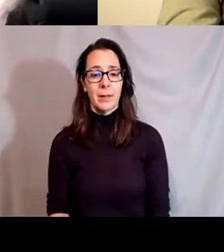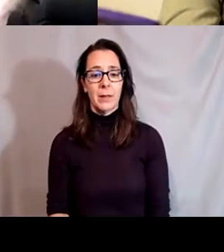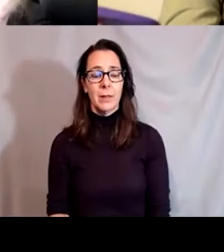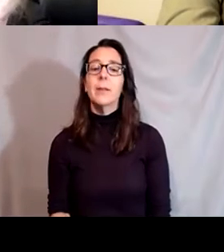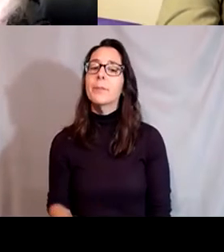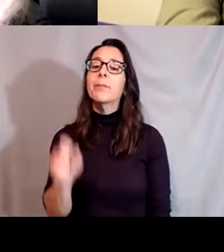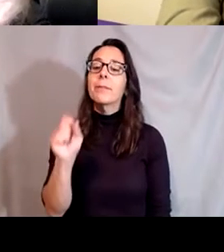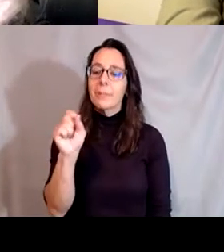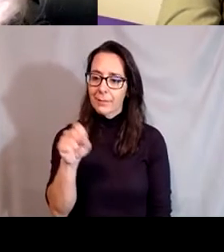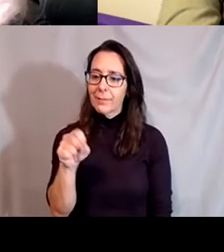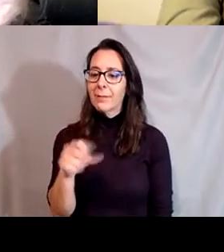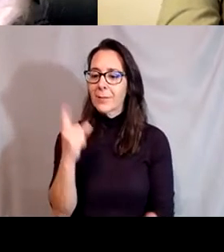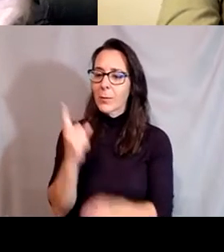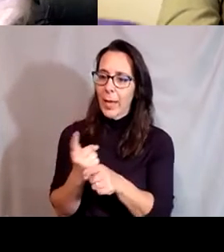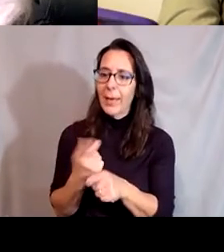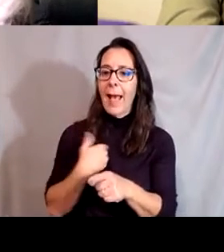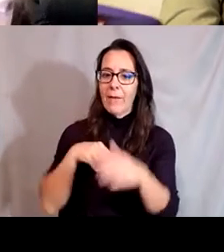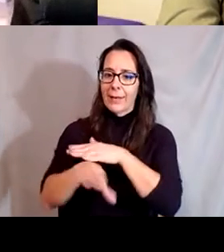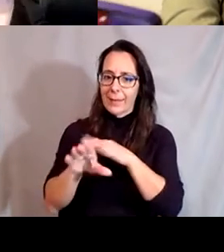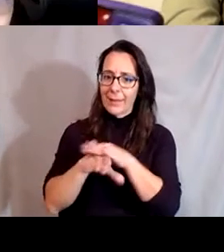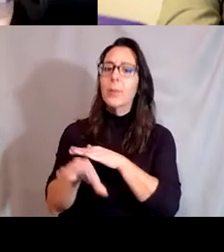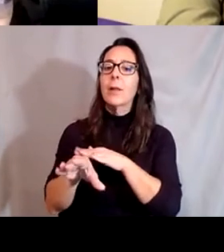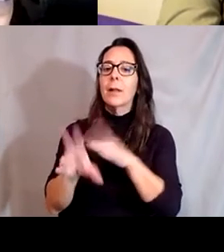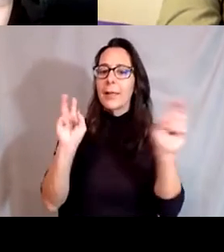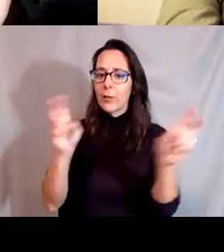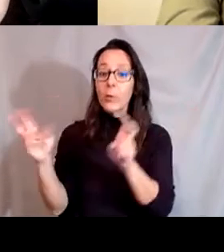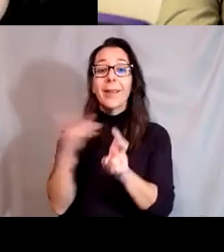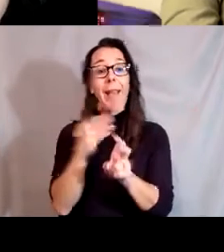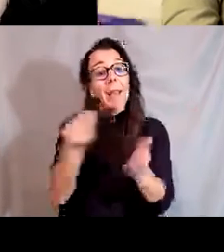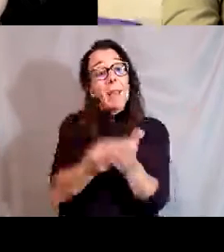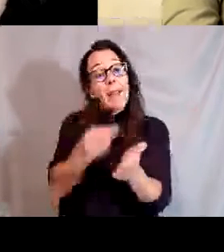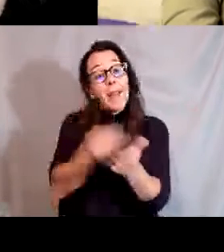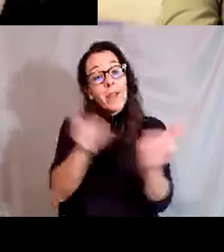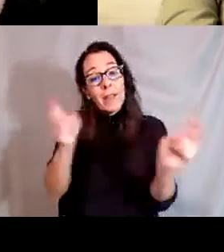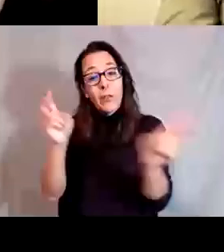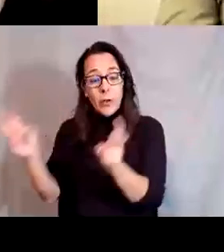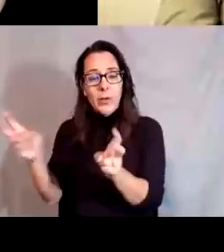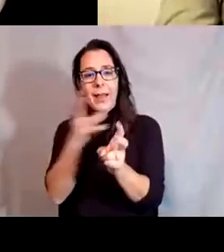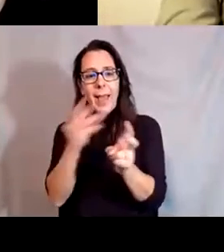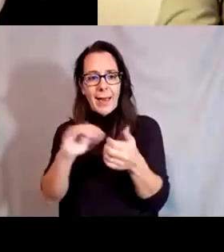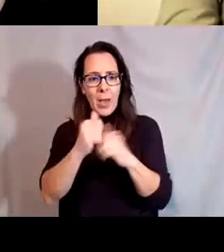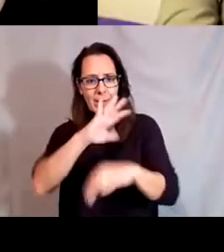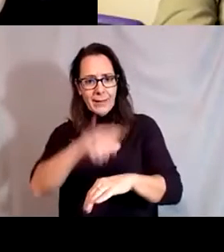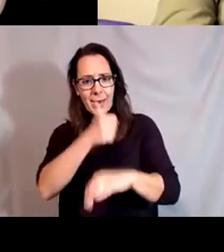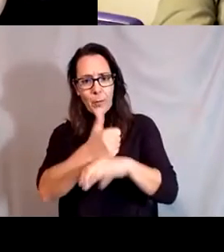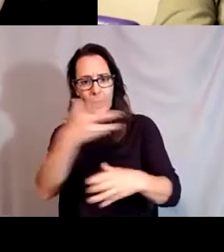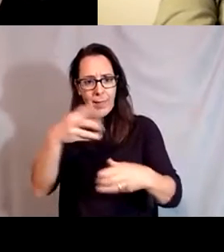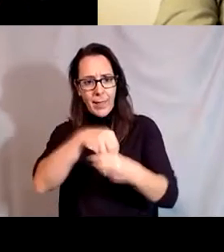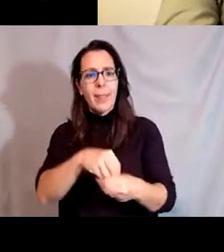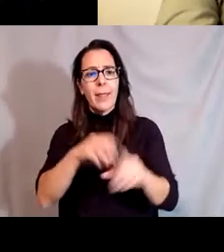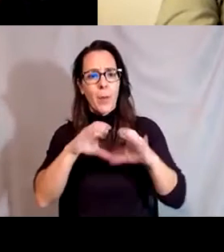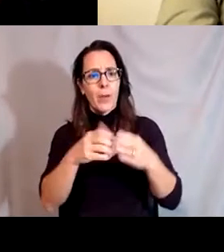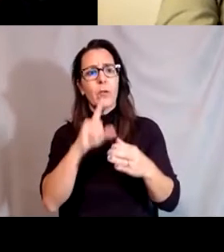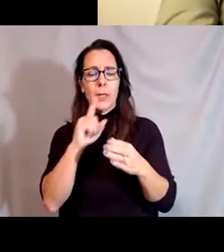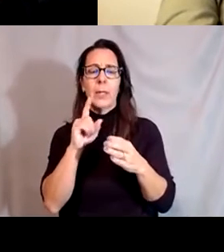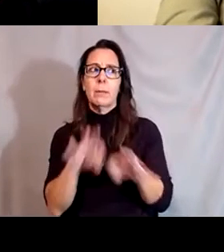just, accessibility issues, but financial issues and making allowances for that in the party that's a huge component. I actually